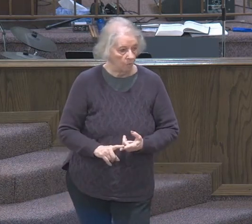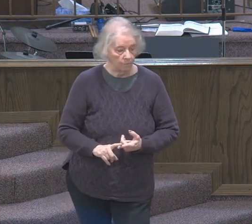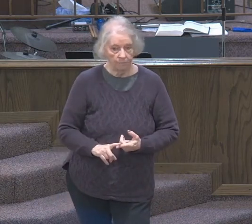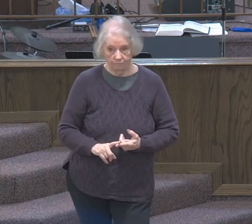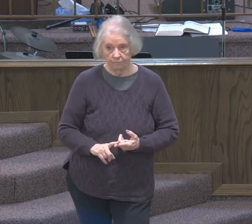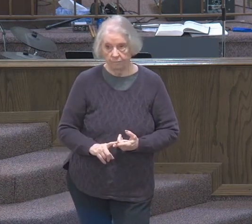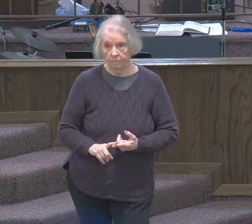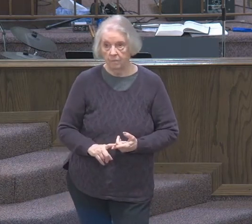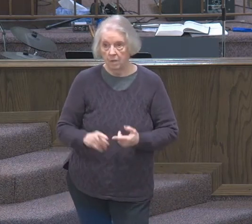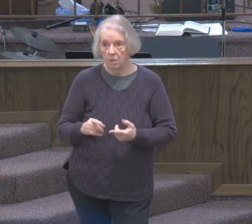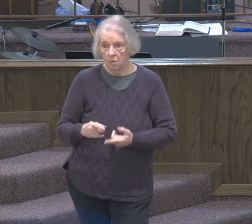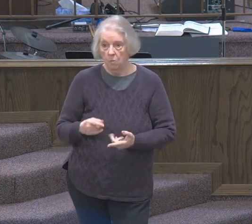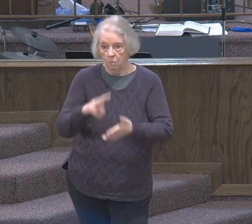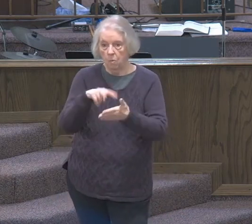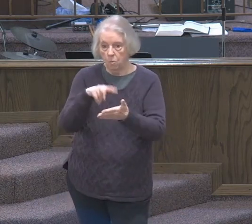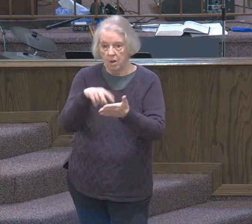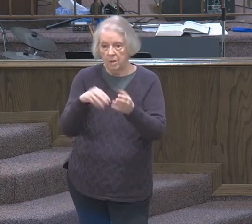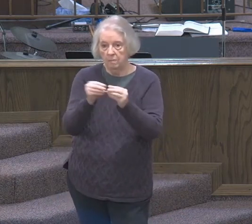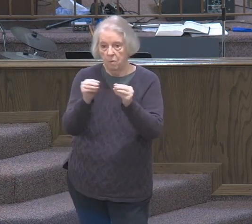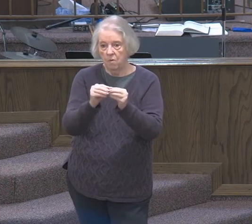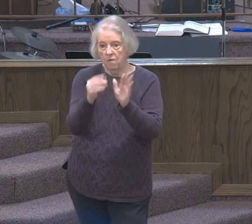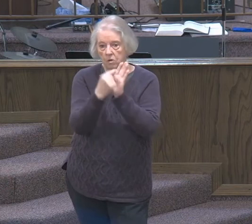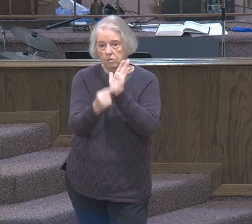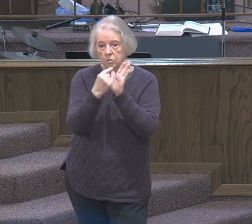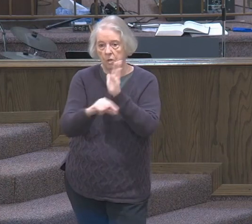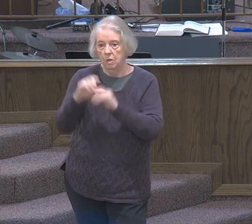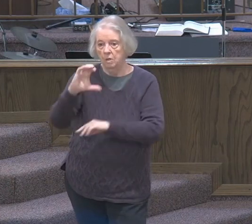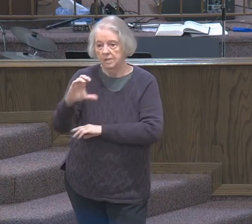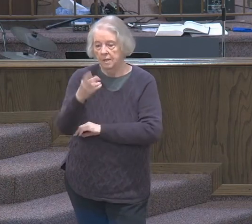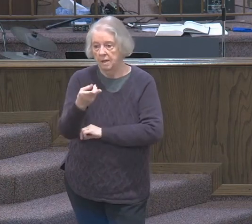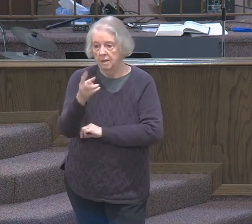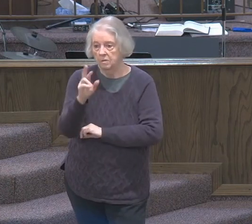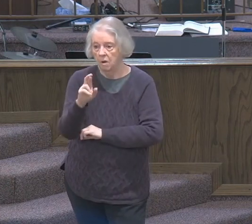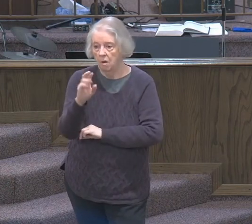these Jehoshaphat and the nation of Judah, they focused